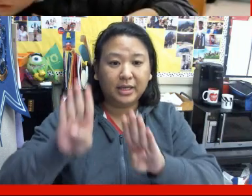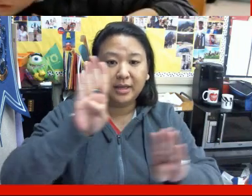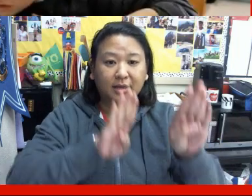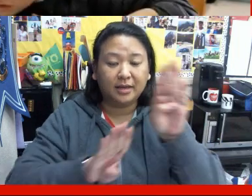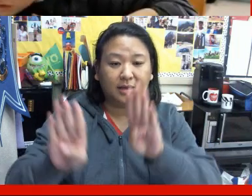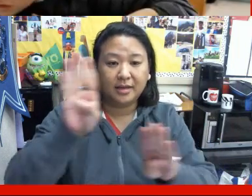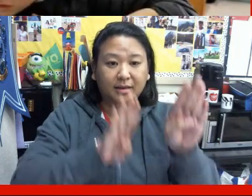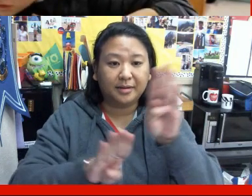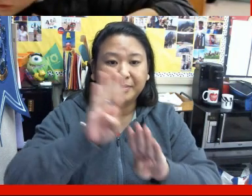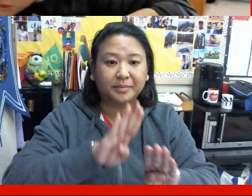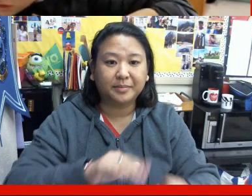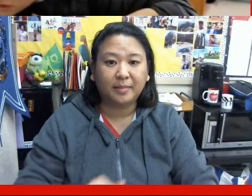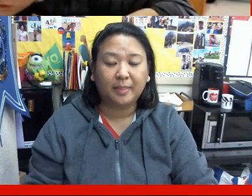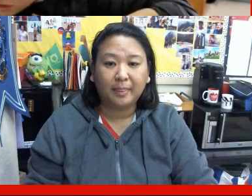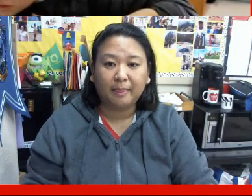biology,